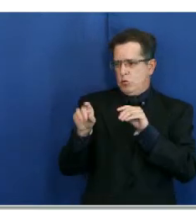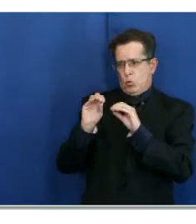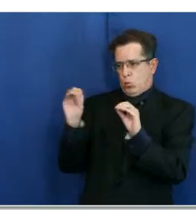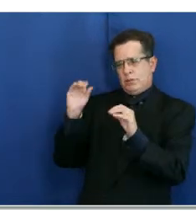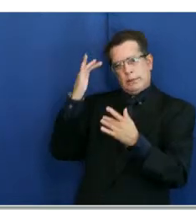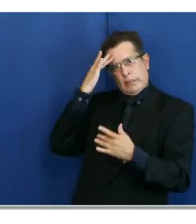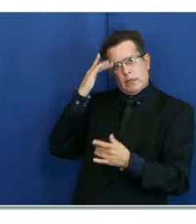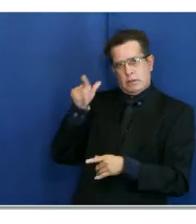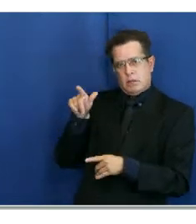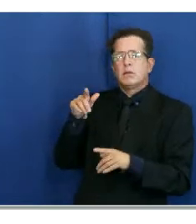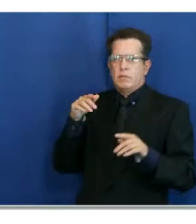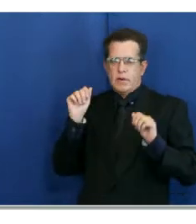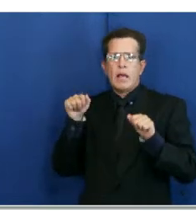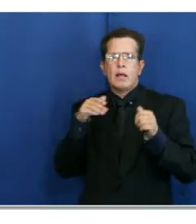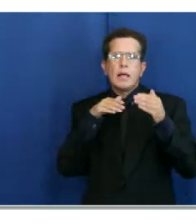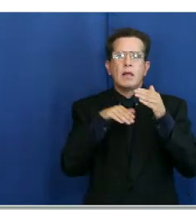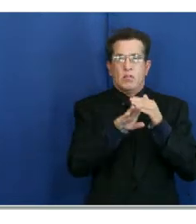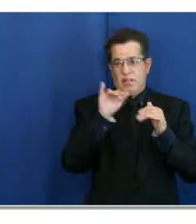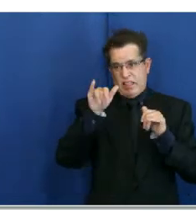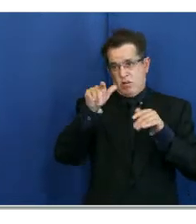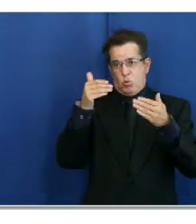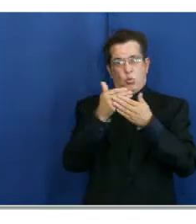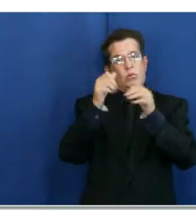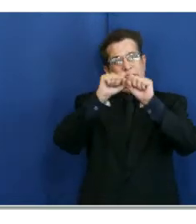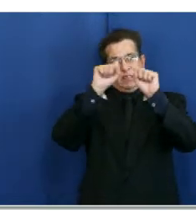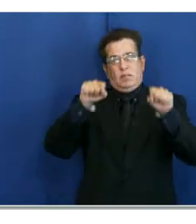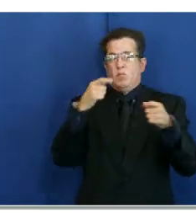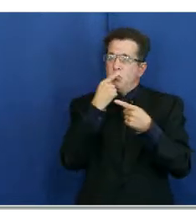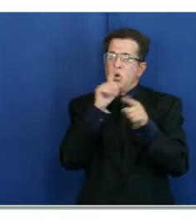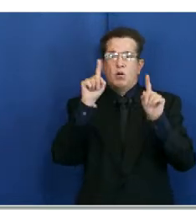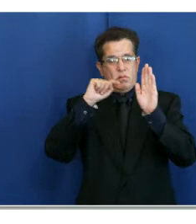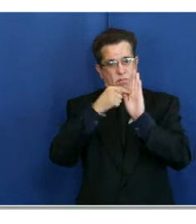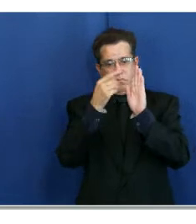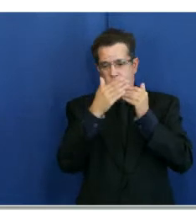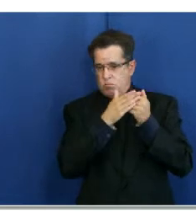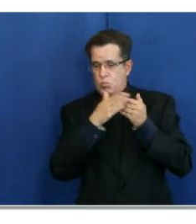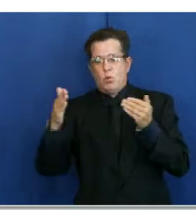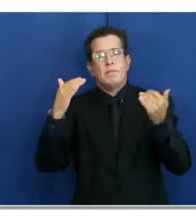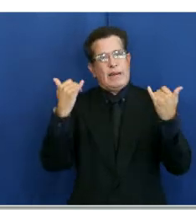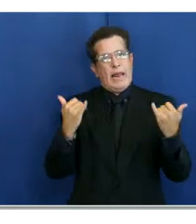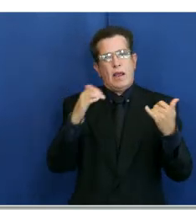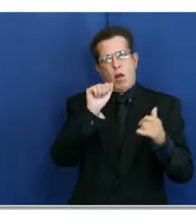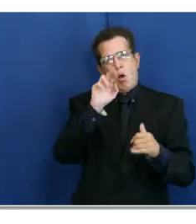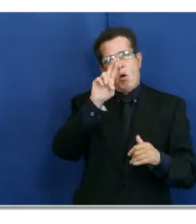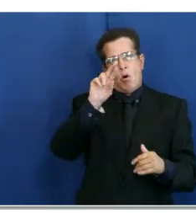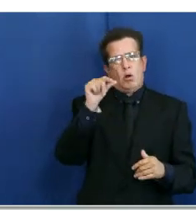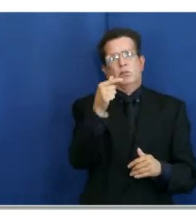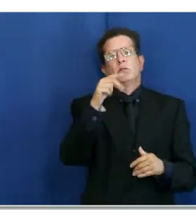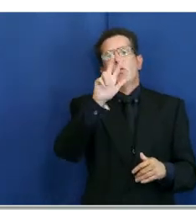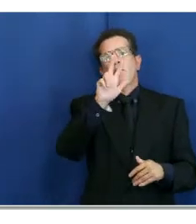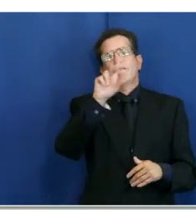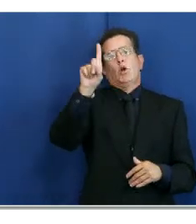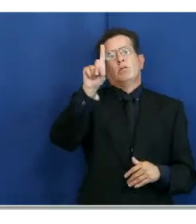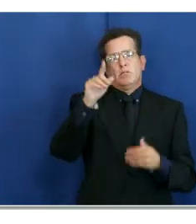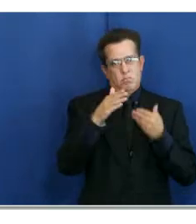reminder, this new tiered system is effective today, August 31st. Also, reopening of